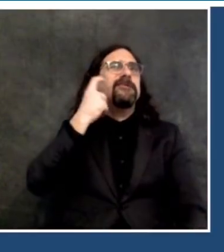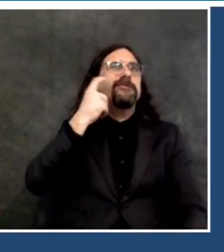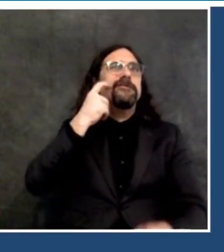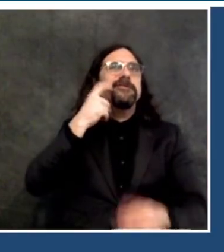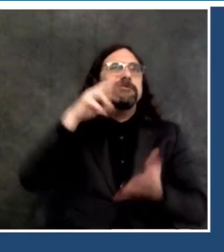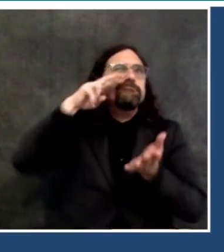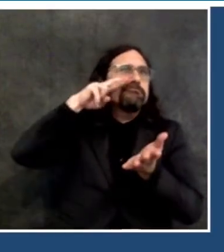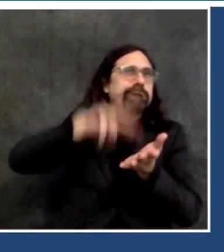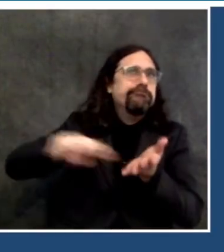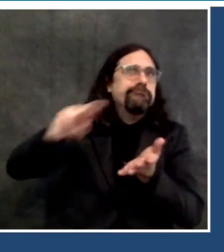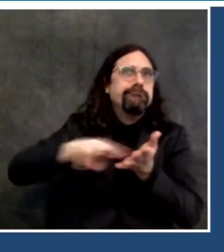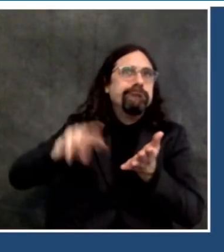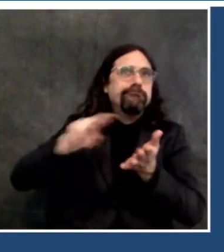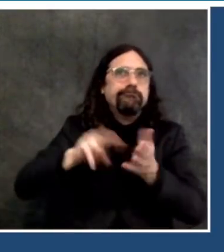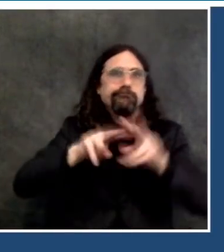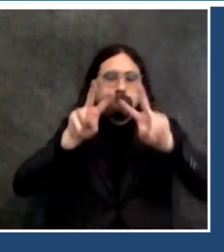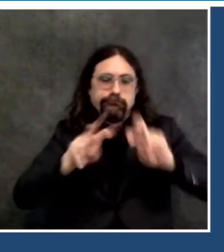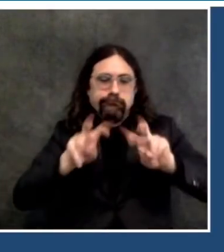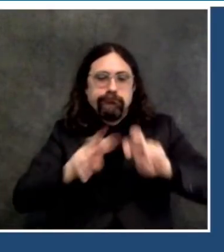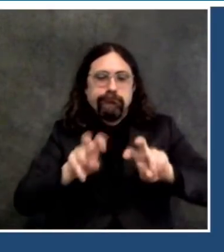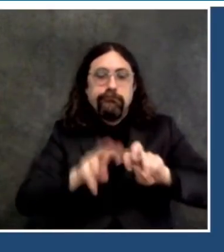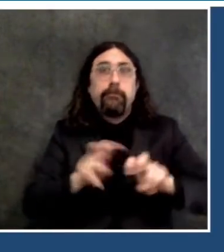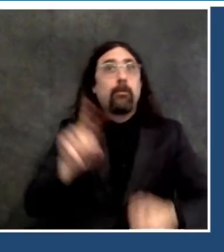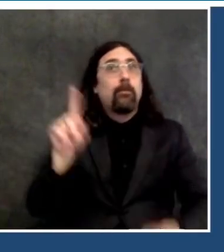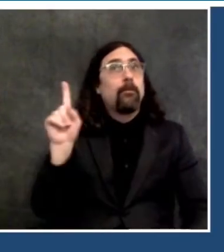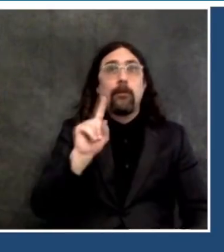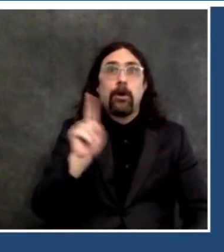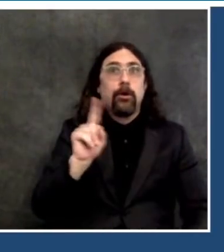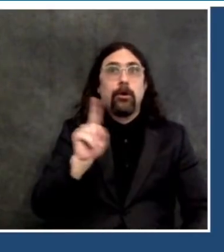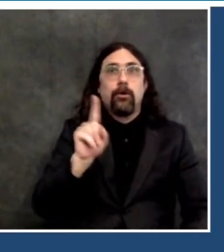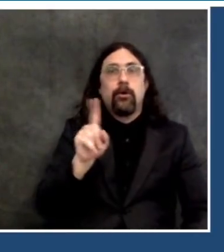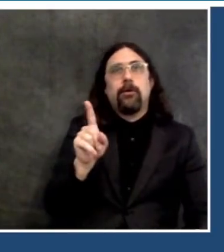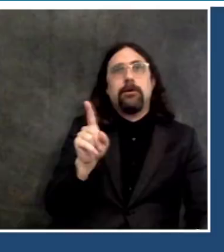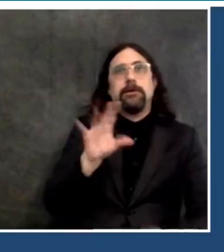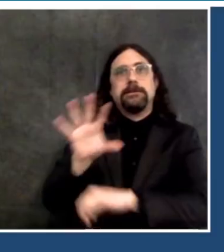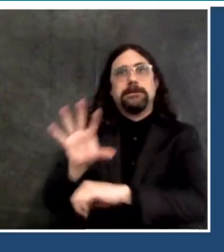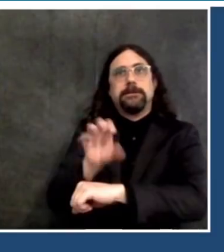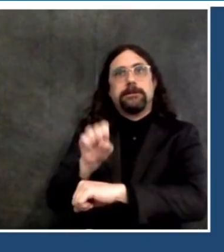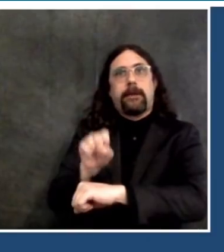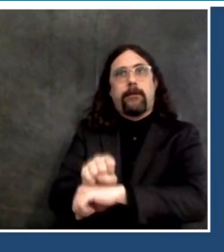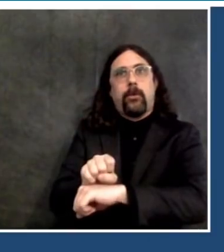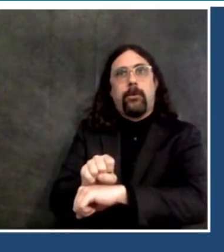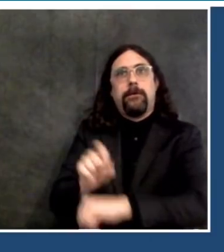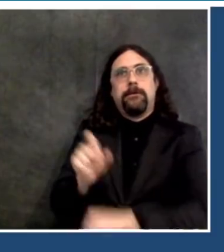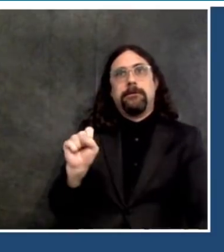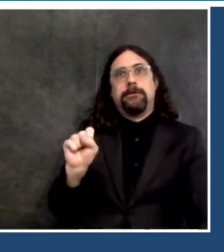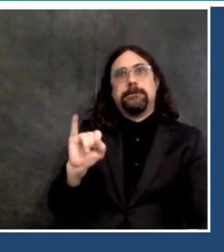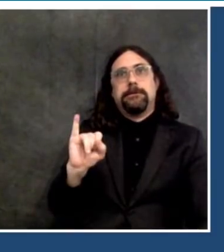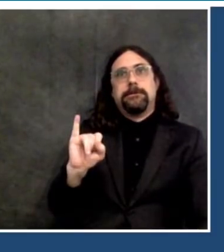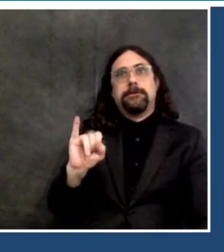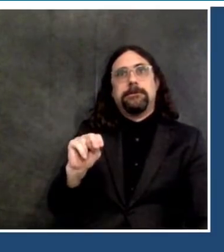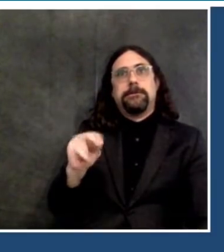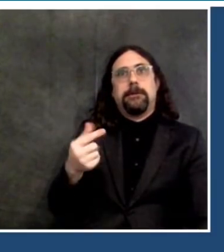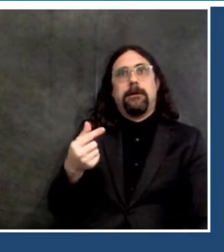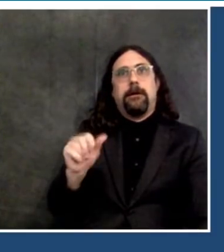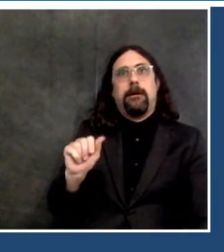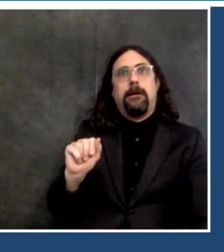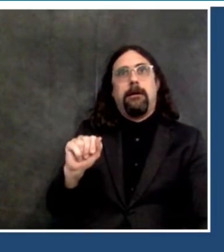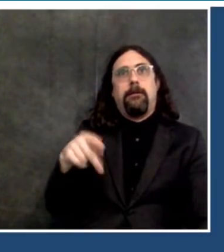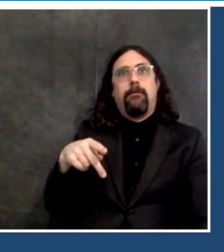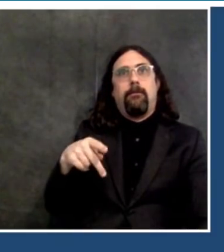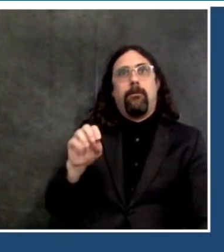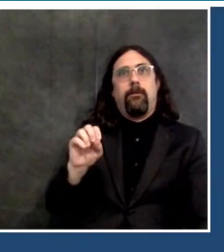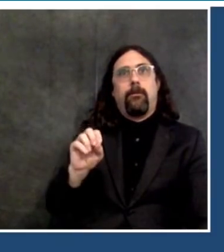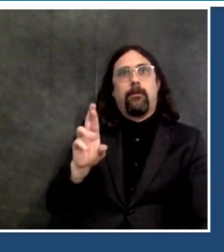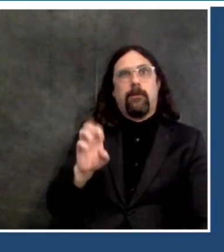conclusion that it's time to advise New Yorkers to do something different. And I want to emphasize, what I'm about to tell you is very,